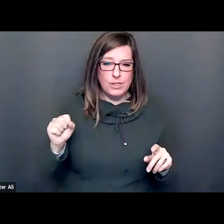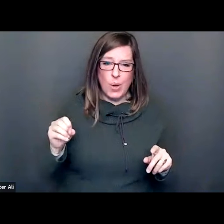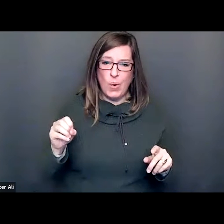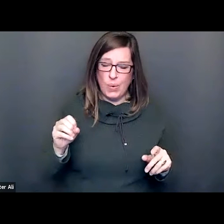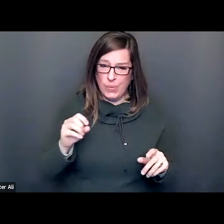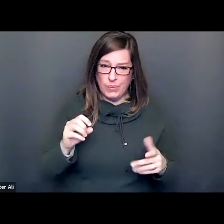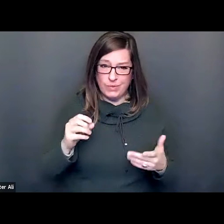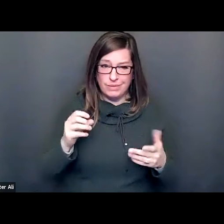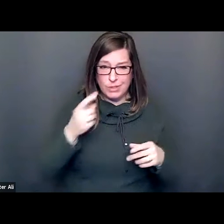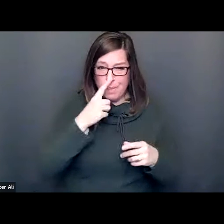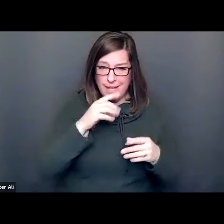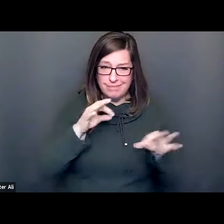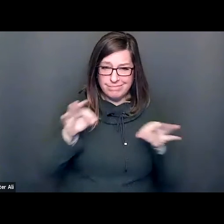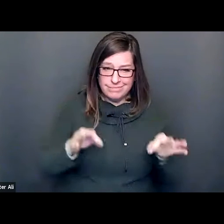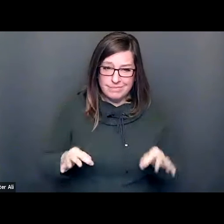programs, Sue.